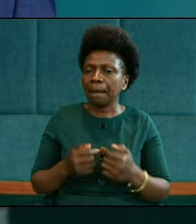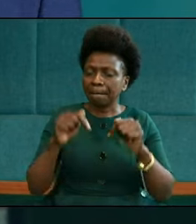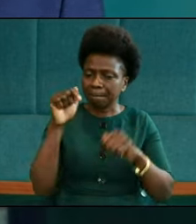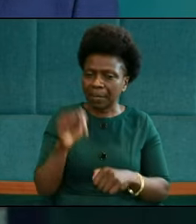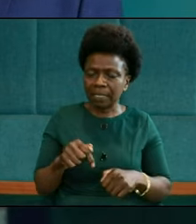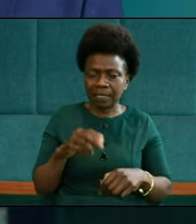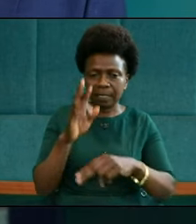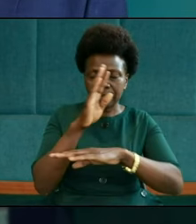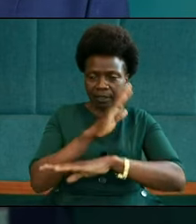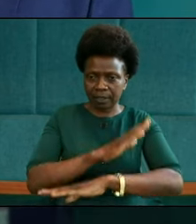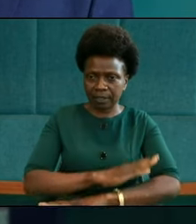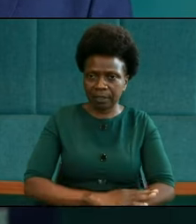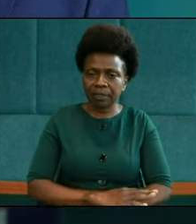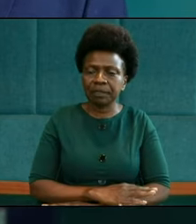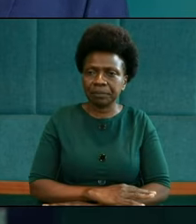rest.